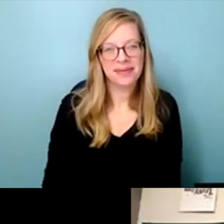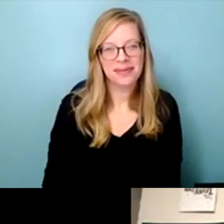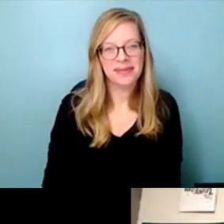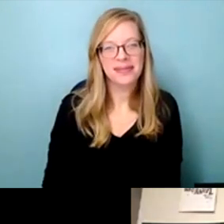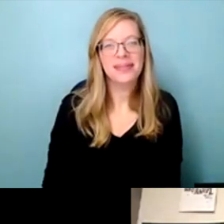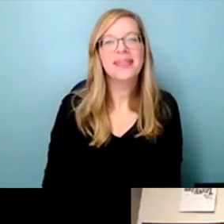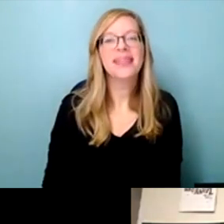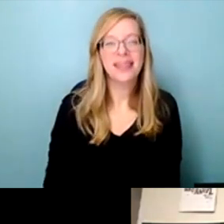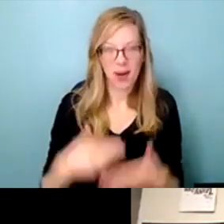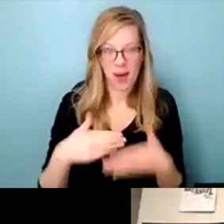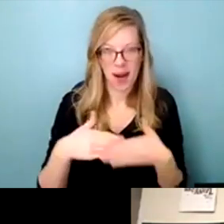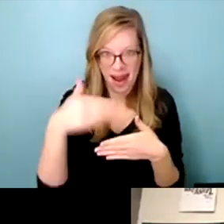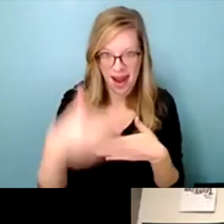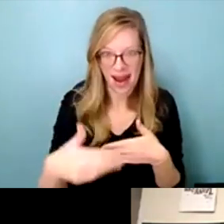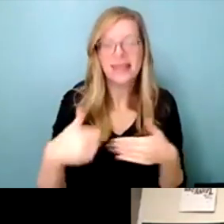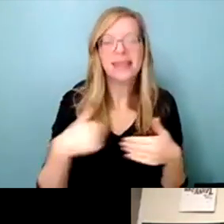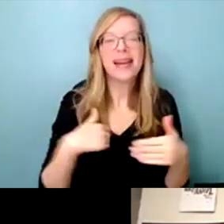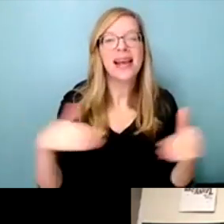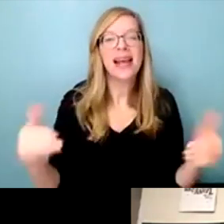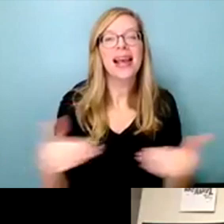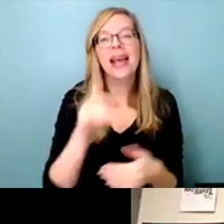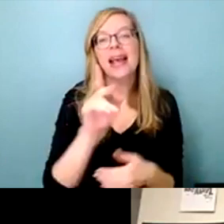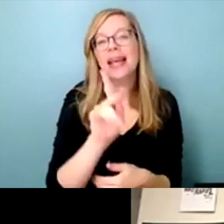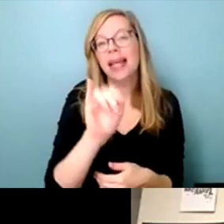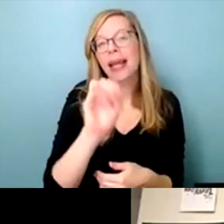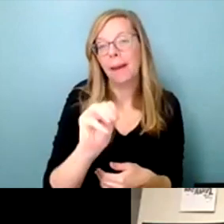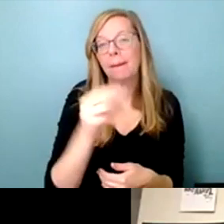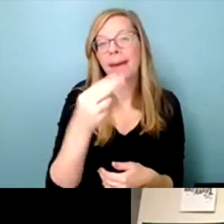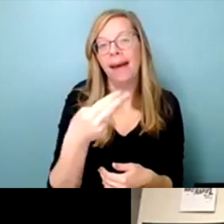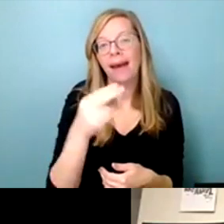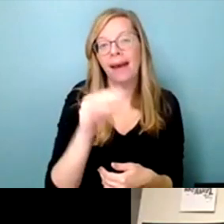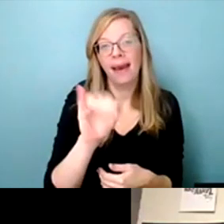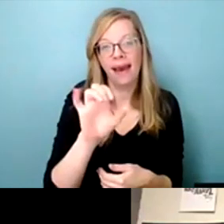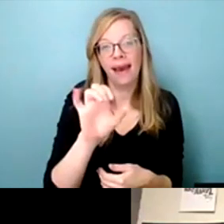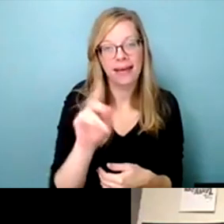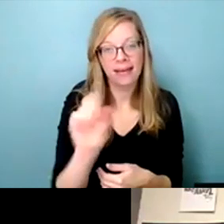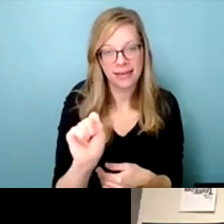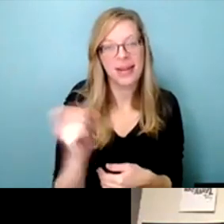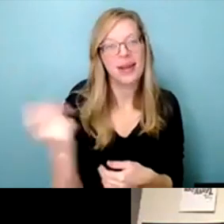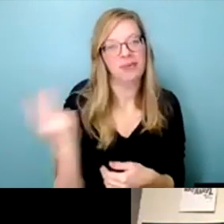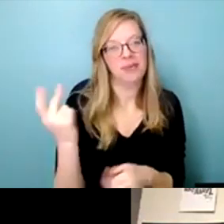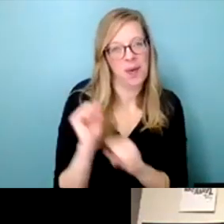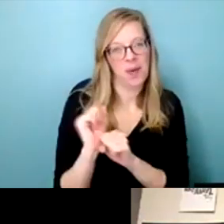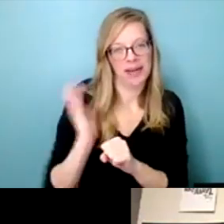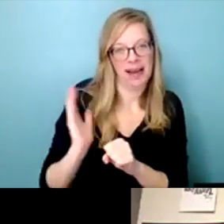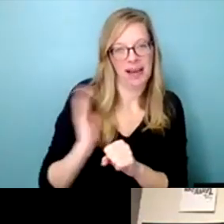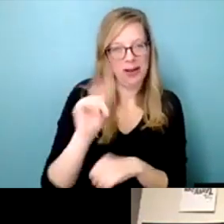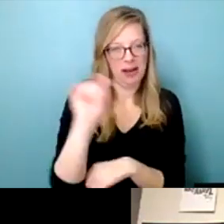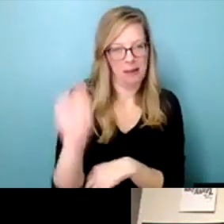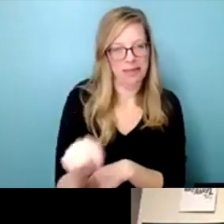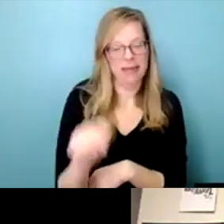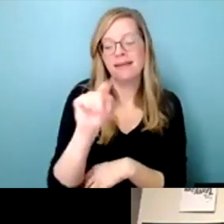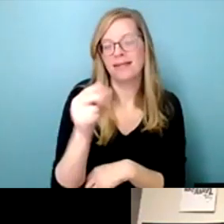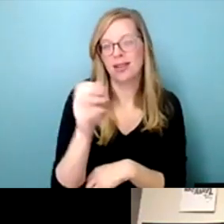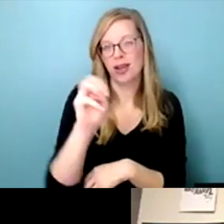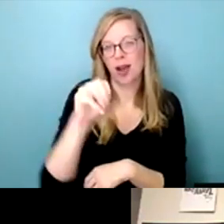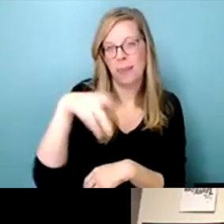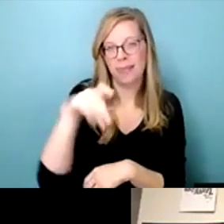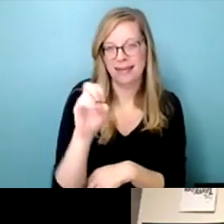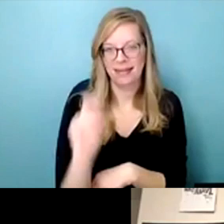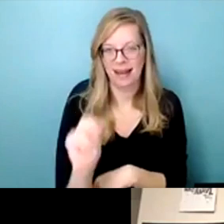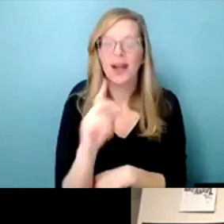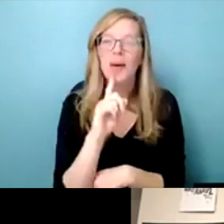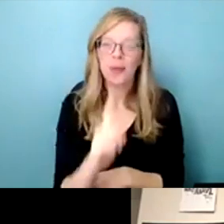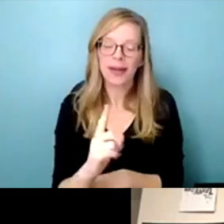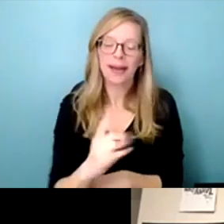So next, I have the pleasure of introducing Kim Hicks. Kim Hicks is also a colleague of mine from the time I spent in Thompson, so I'm really excited to have her here today to talk